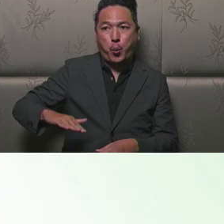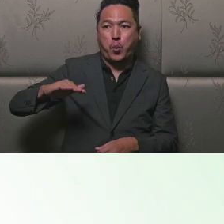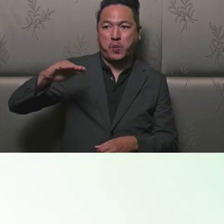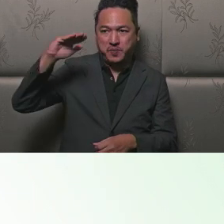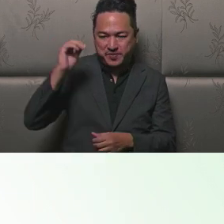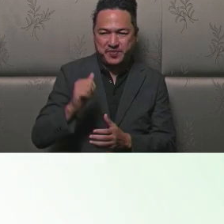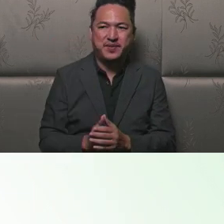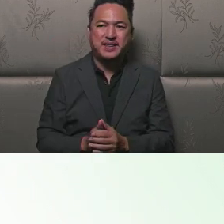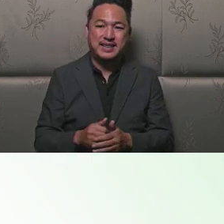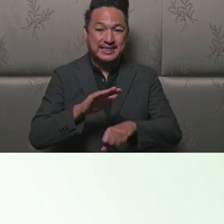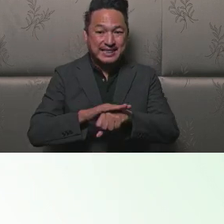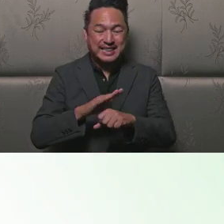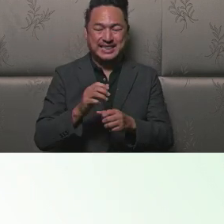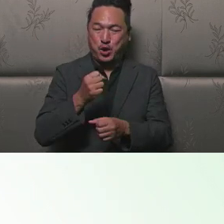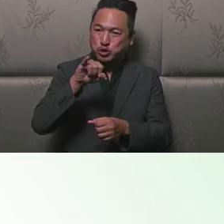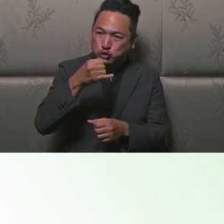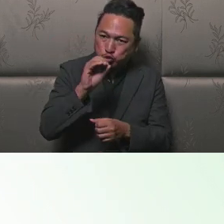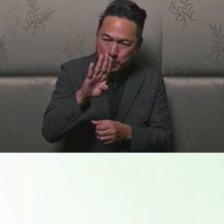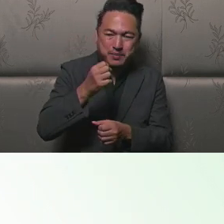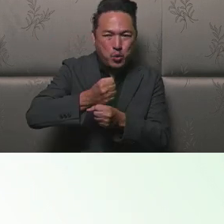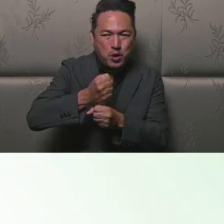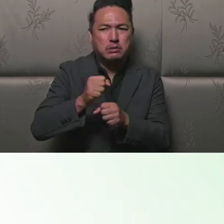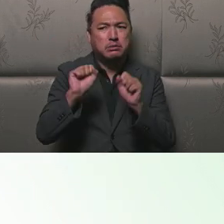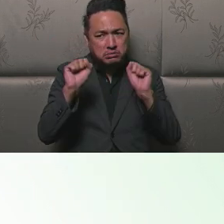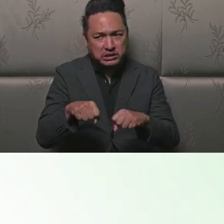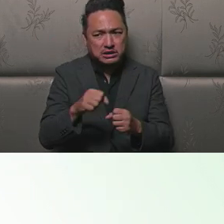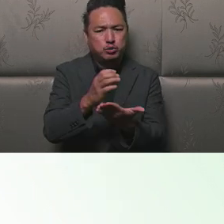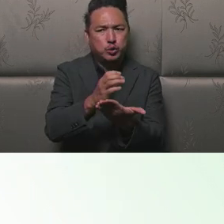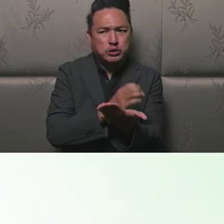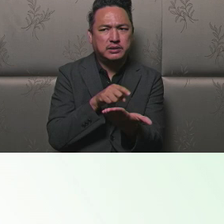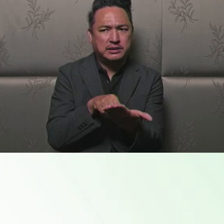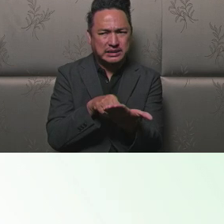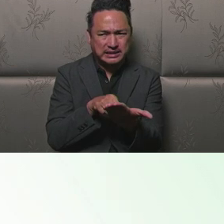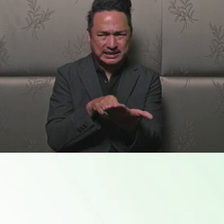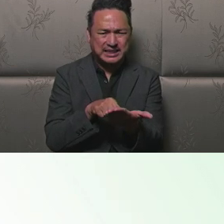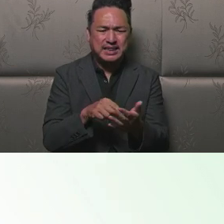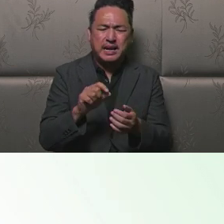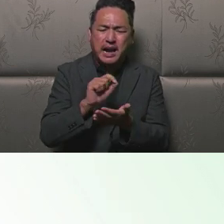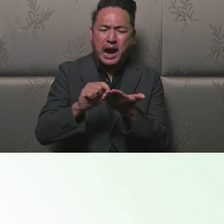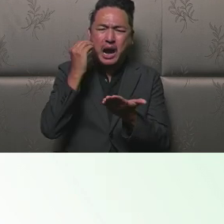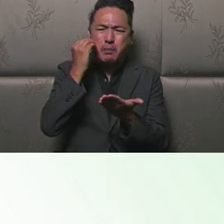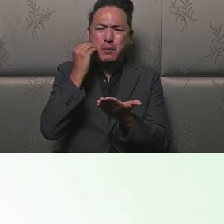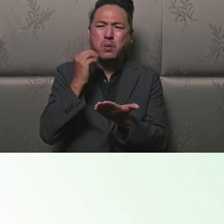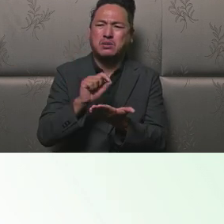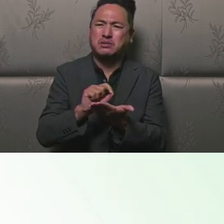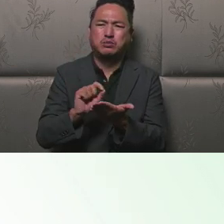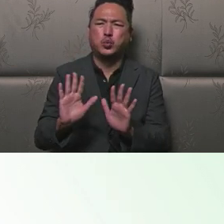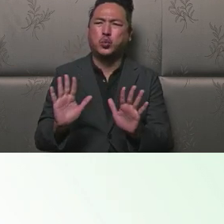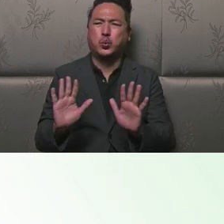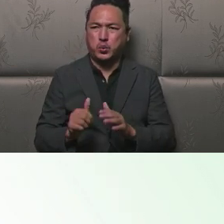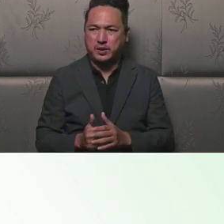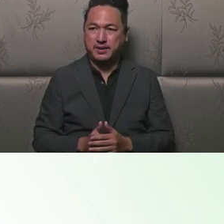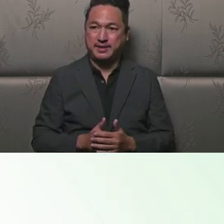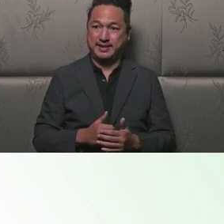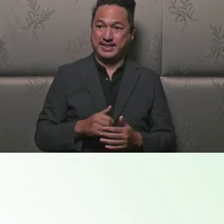worked a lot with UNICEF, and that partnership is very long, and it's even grown quite recently where we've been developing, where